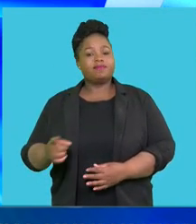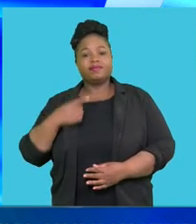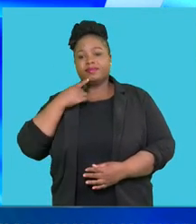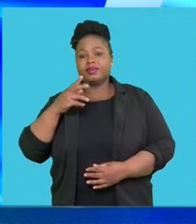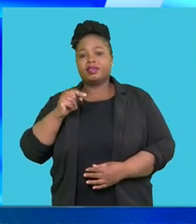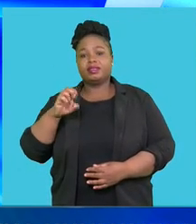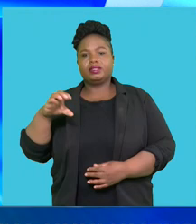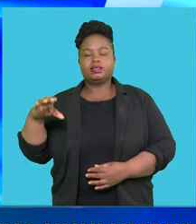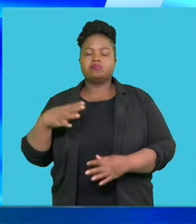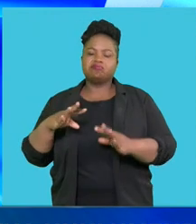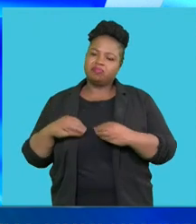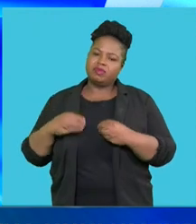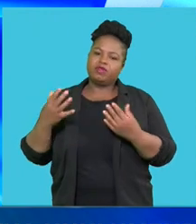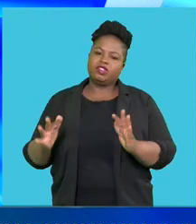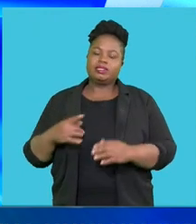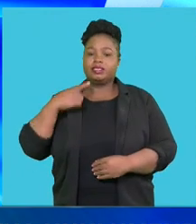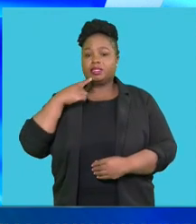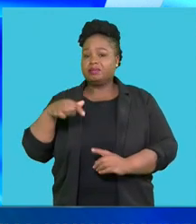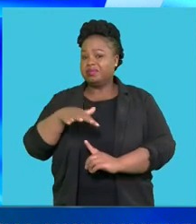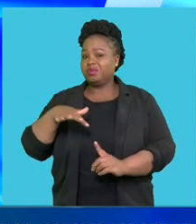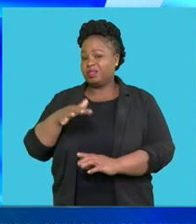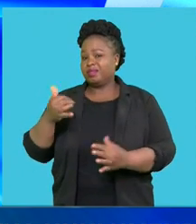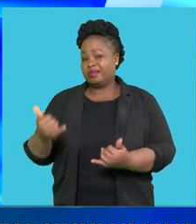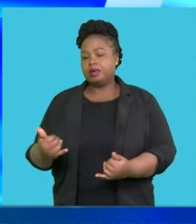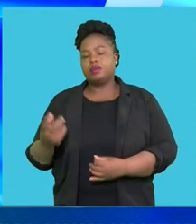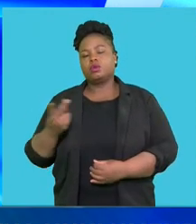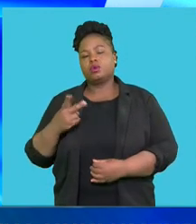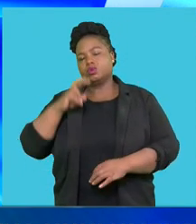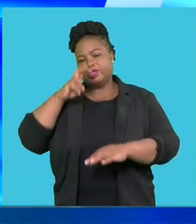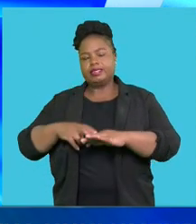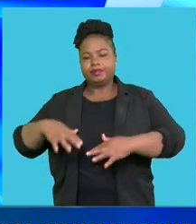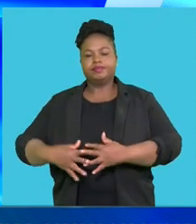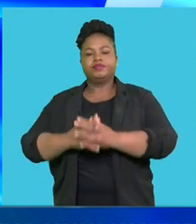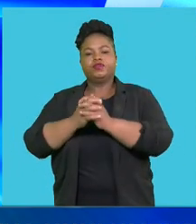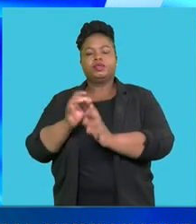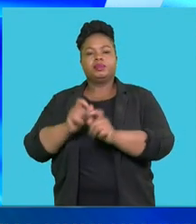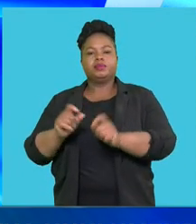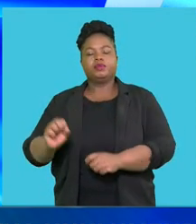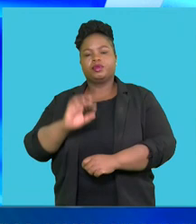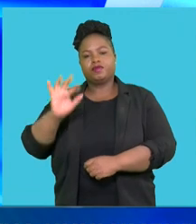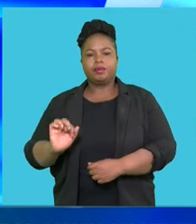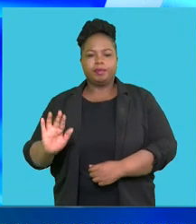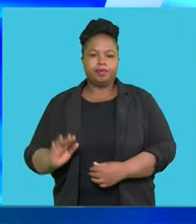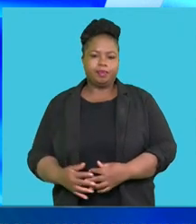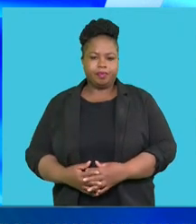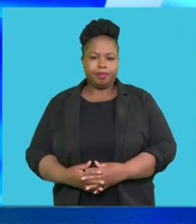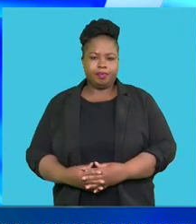NEC ikvumile ugutigisi mosa manje Sifunage ubumbano lbanze parati kwa bantu basenikza mafrika